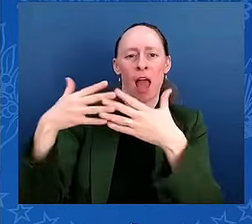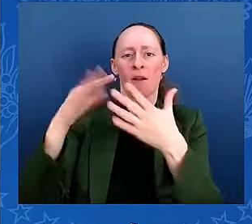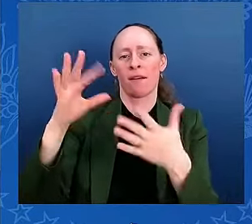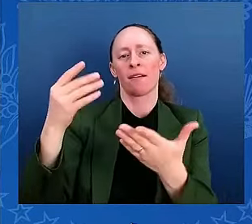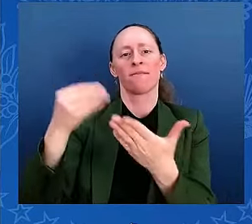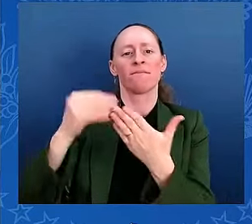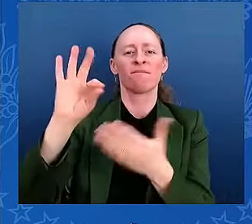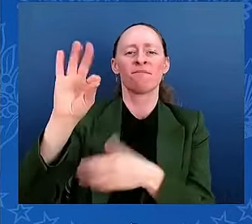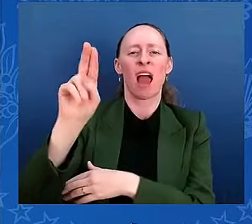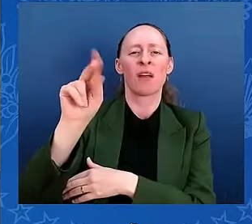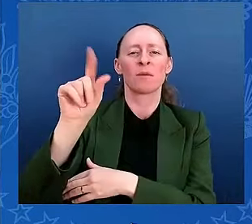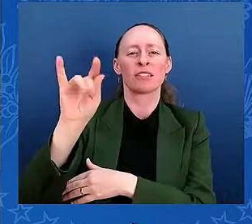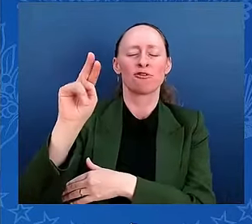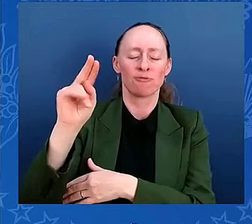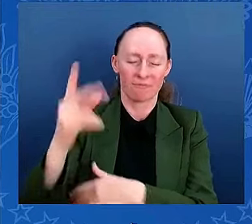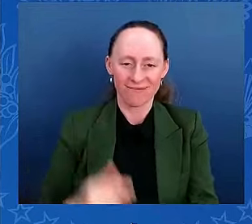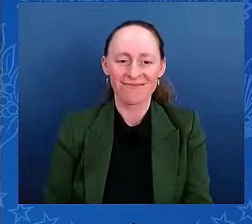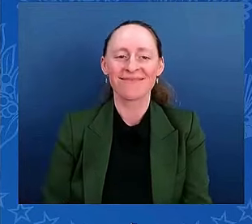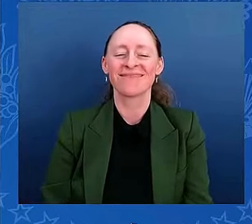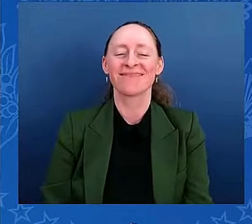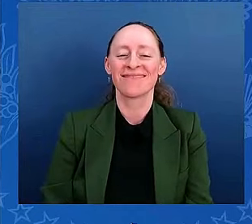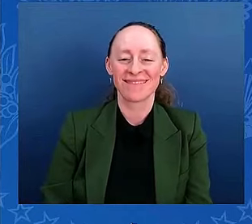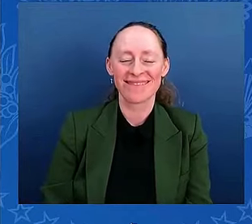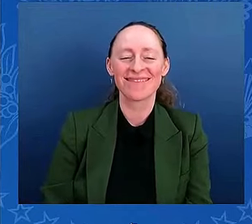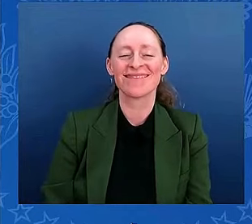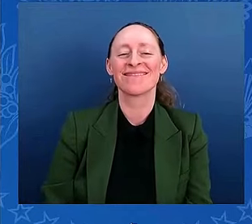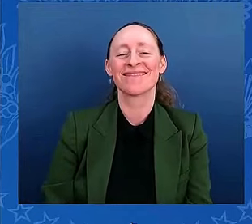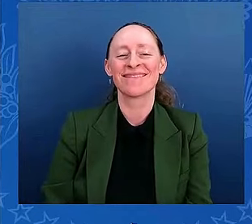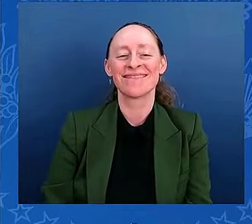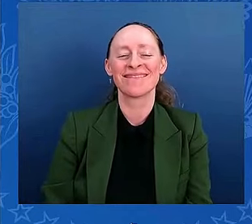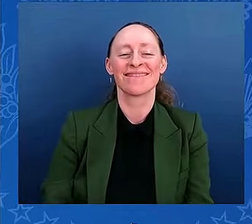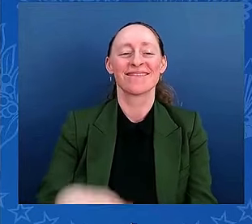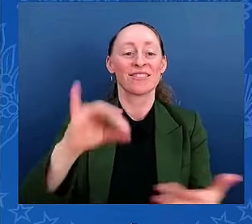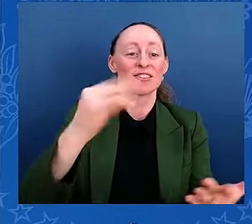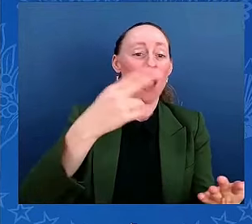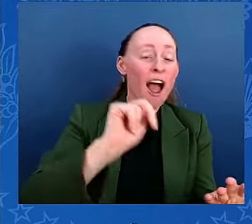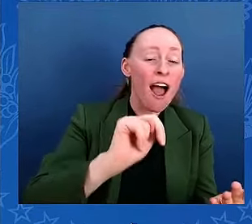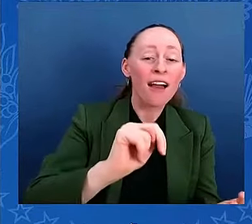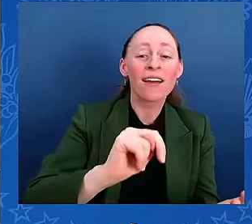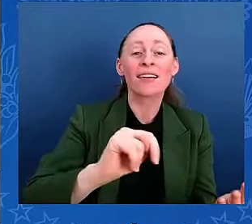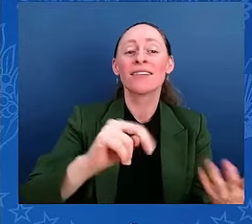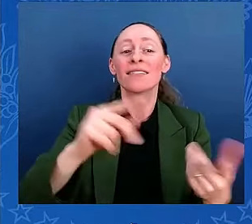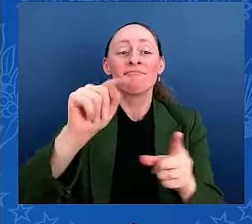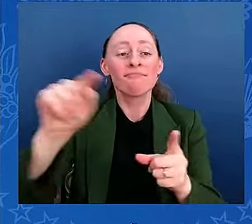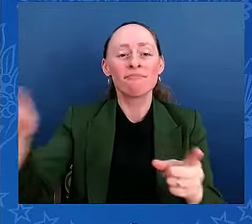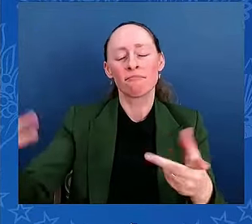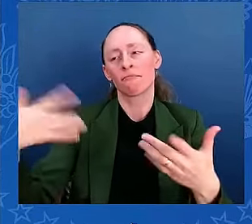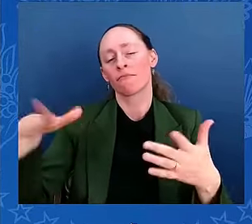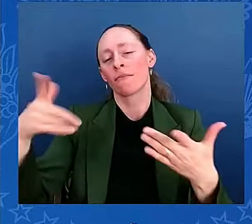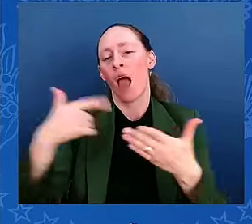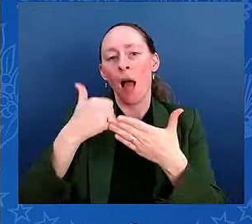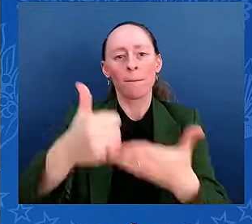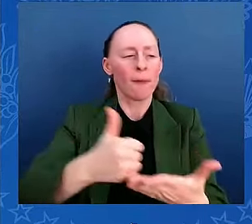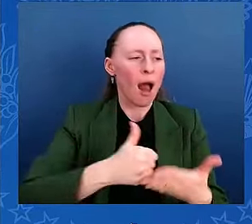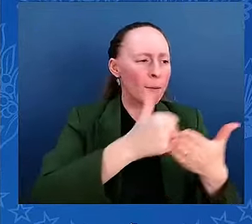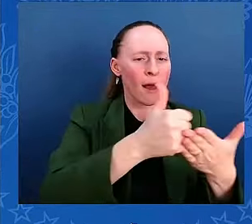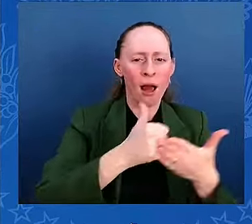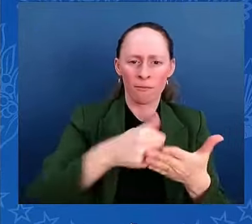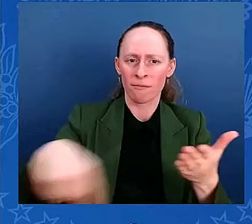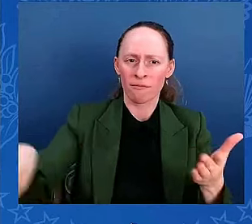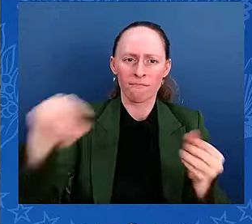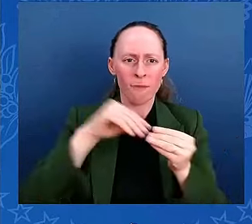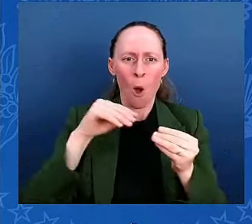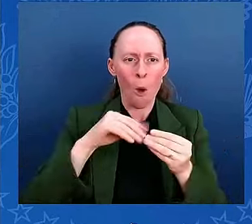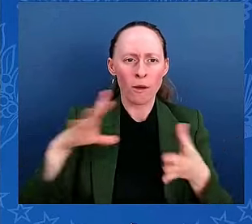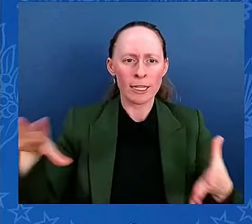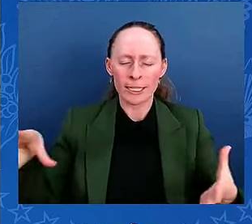John, Robert, you've helped so many people experience our heritage in Italy and preserve it here in